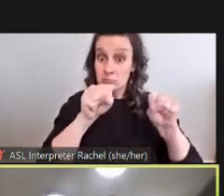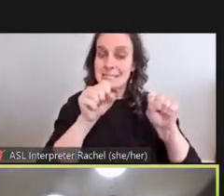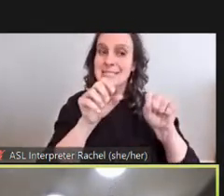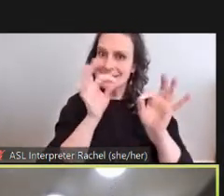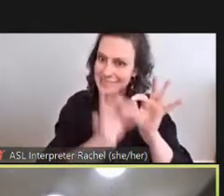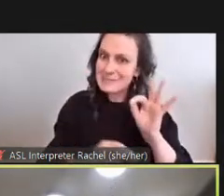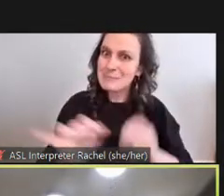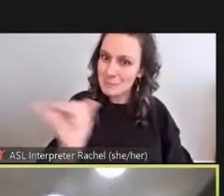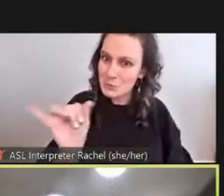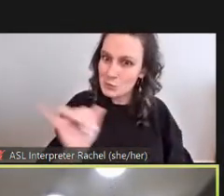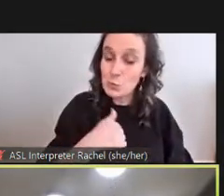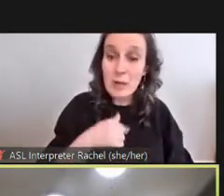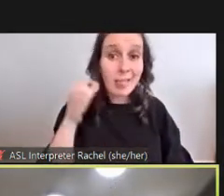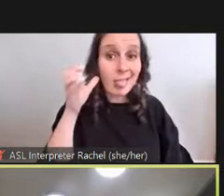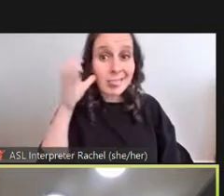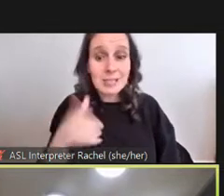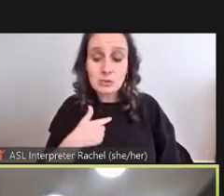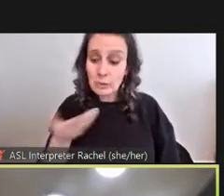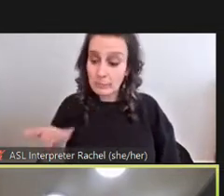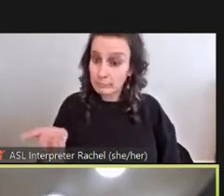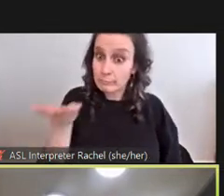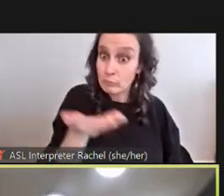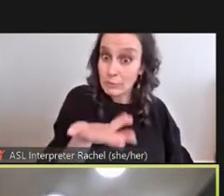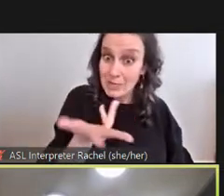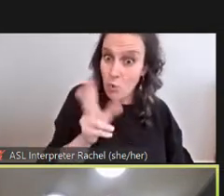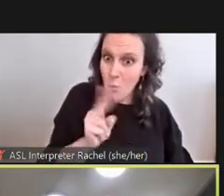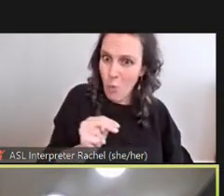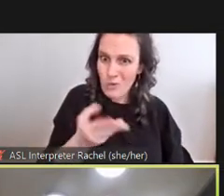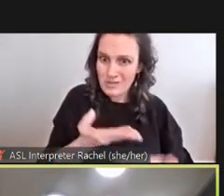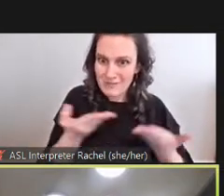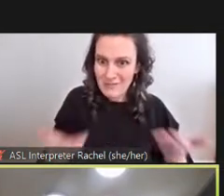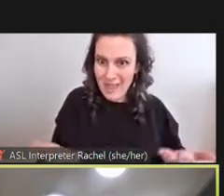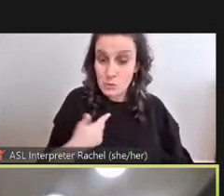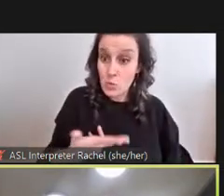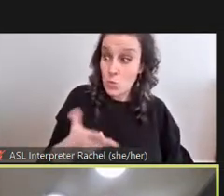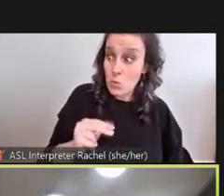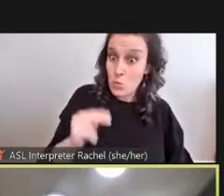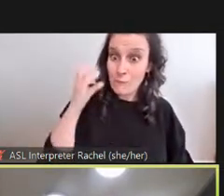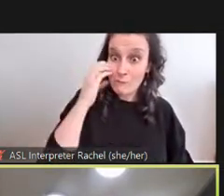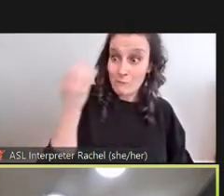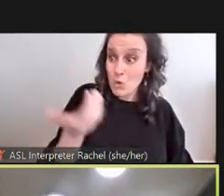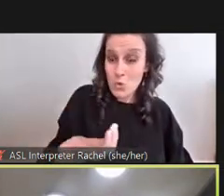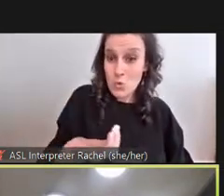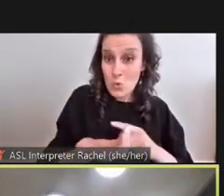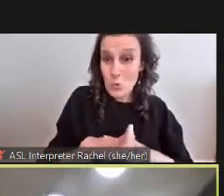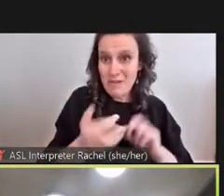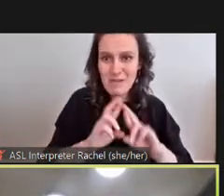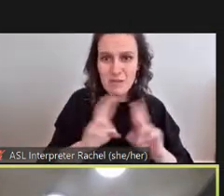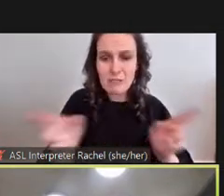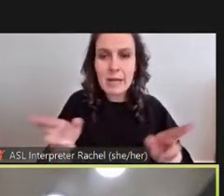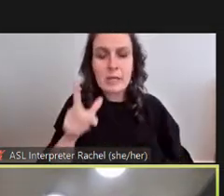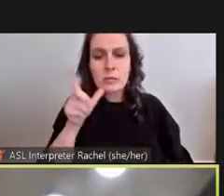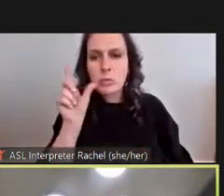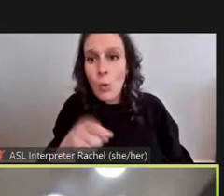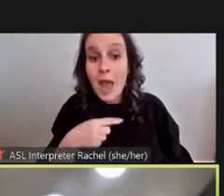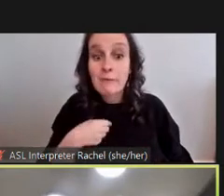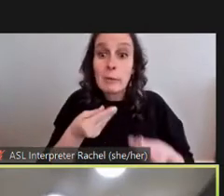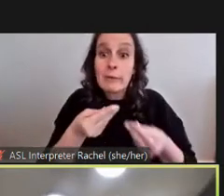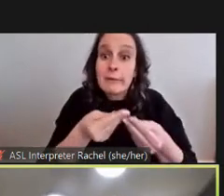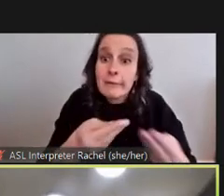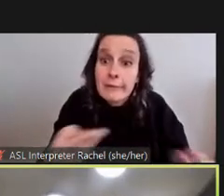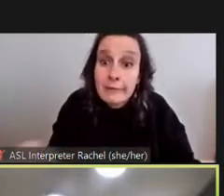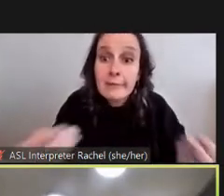because the listeners, they bring their own devices, their own phones, which means you don't have to hand